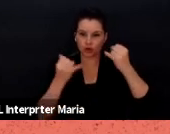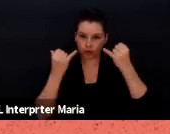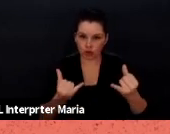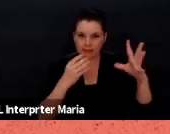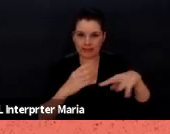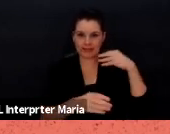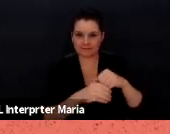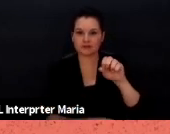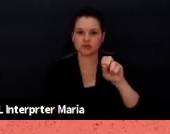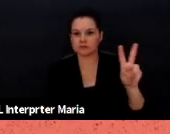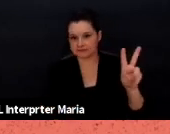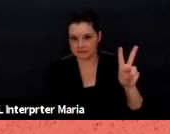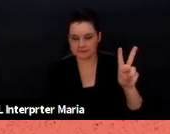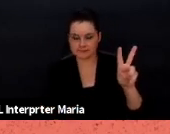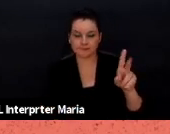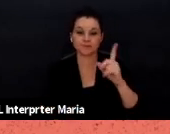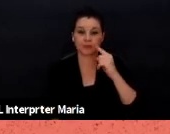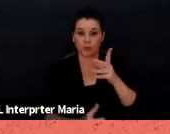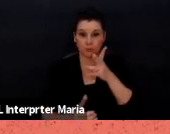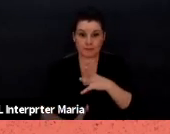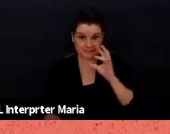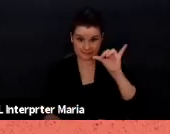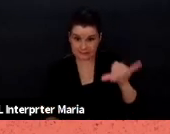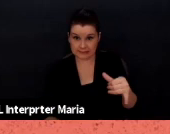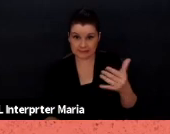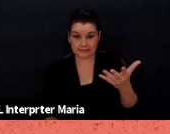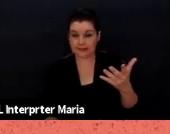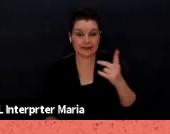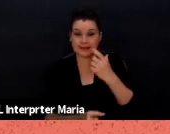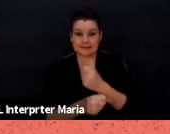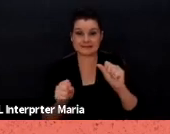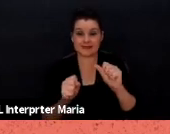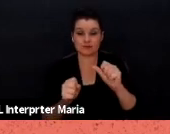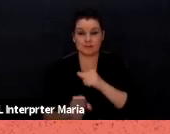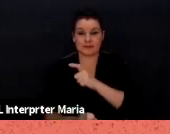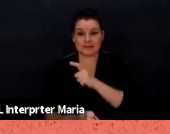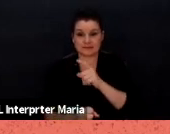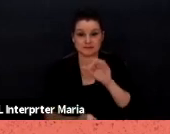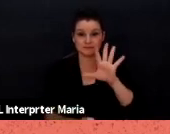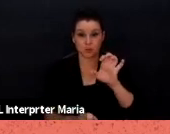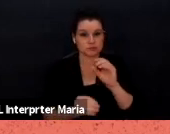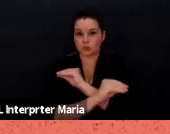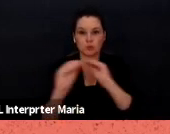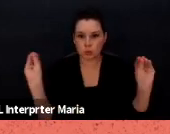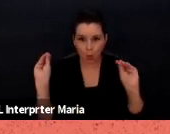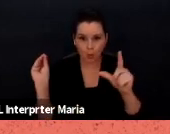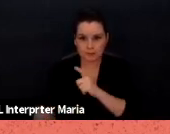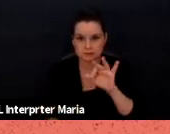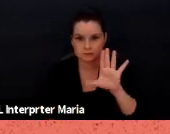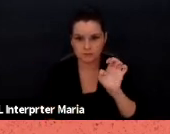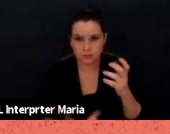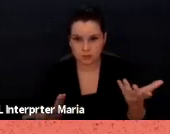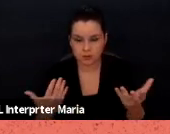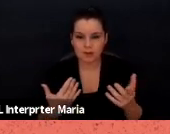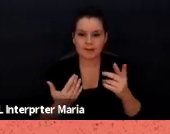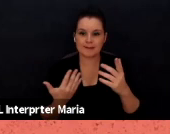domestic violence. So for women like that, a safer police force is no police force. But it's